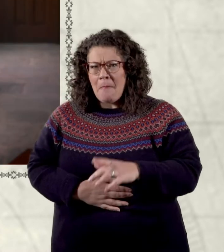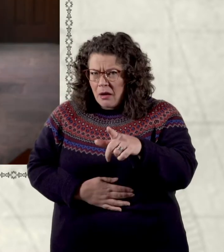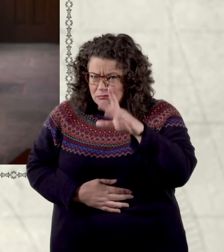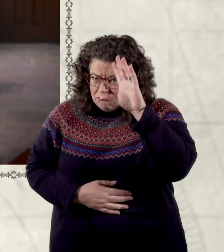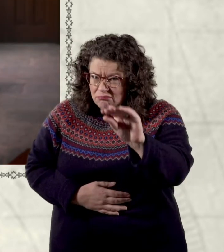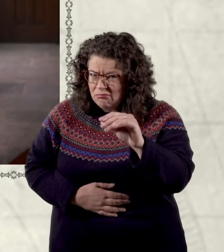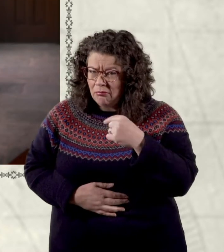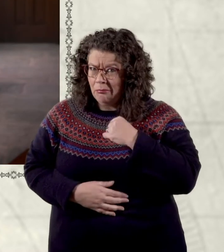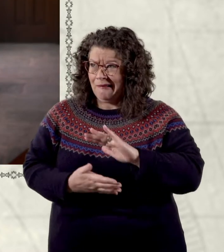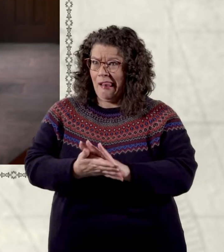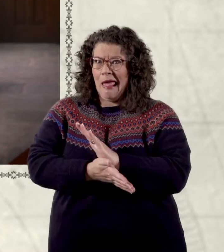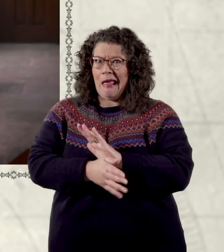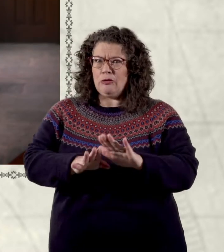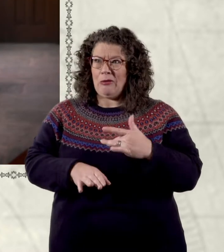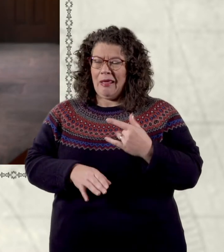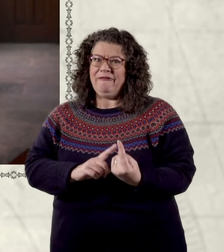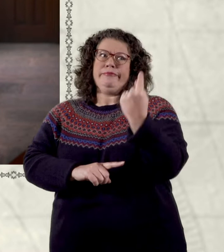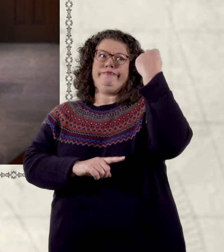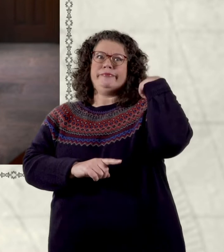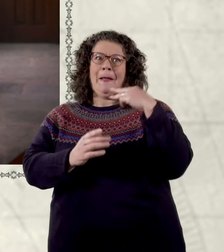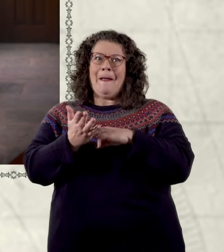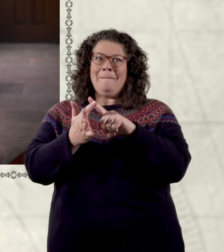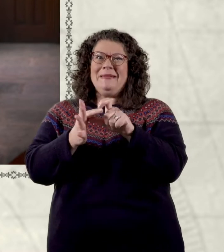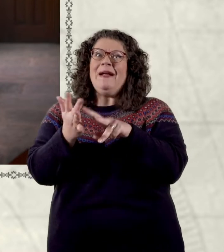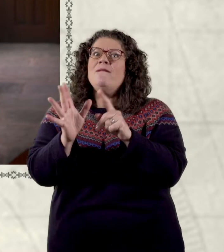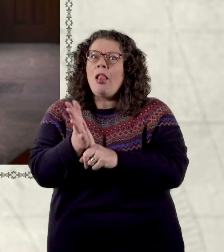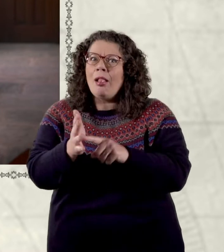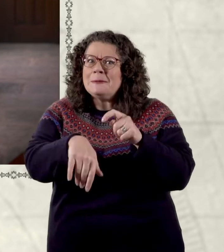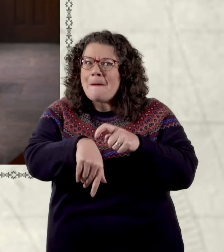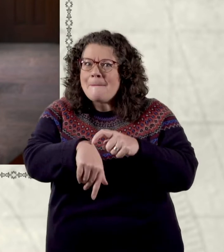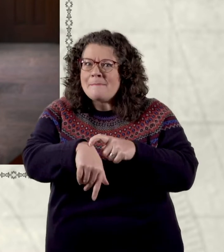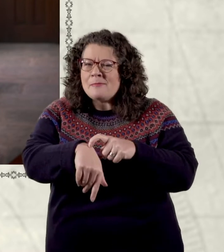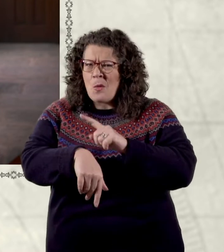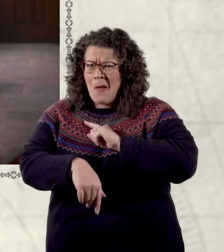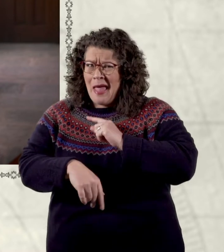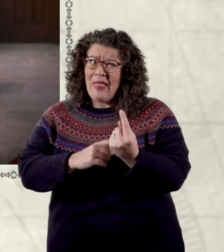glad I wasn't about in medieval times. Their Christmas pudding sounds